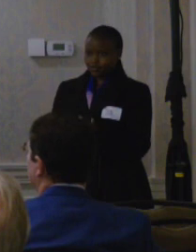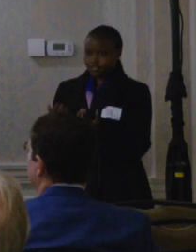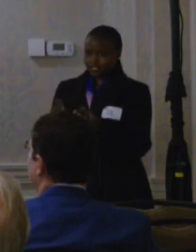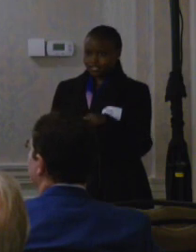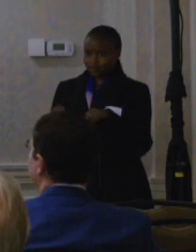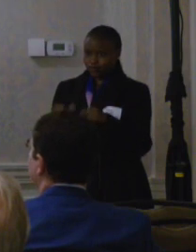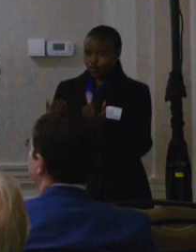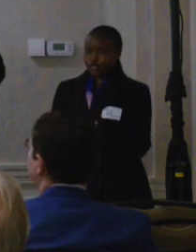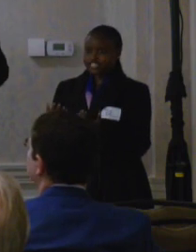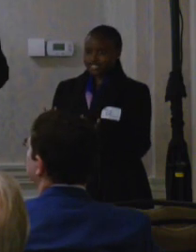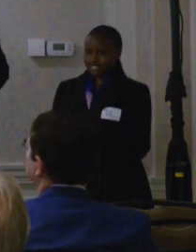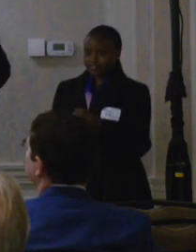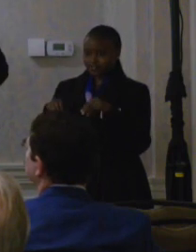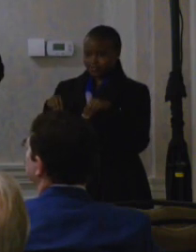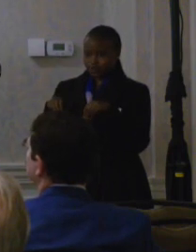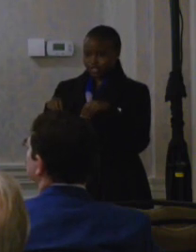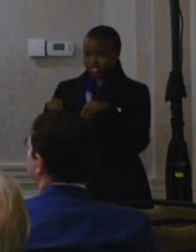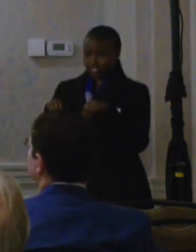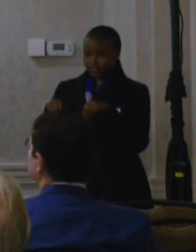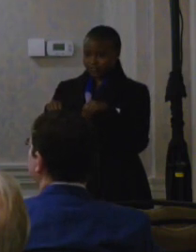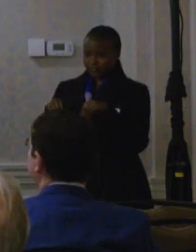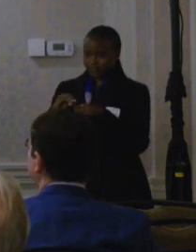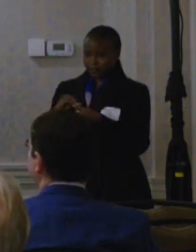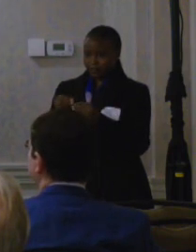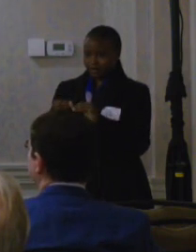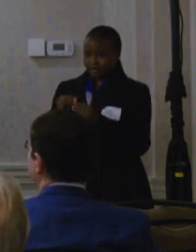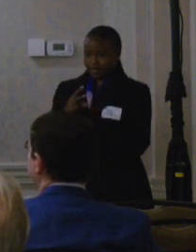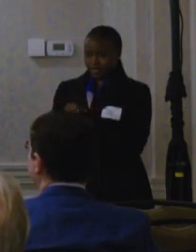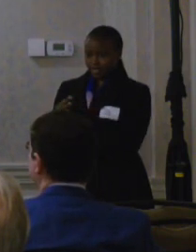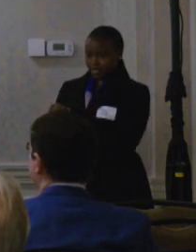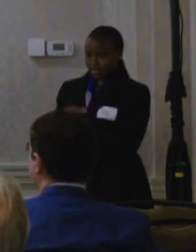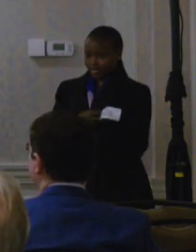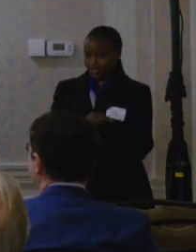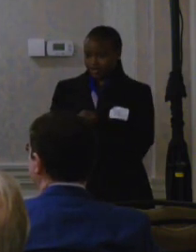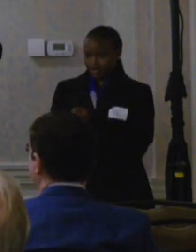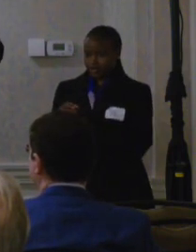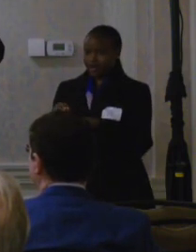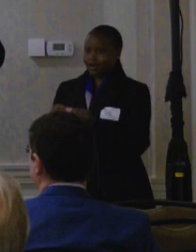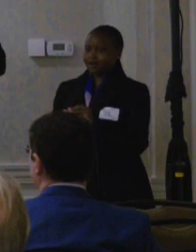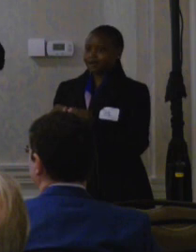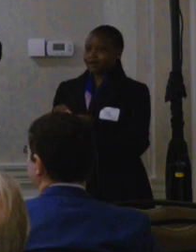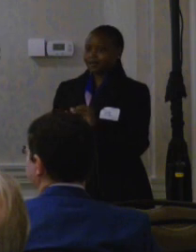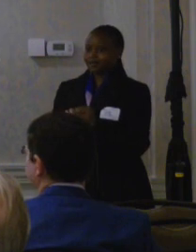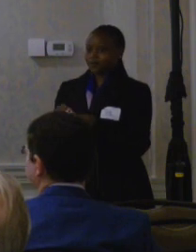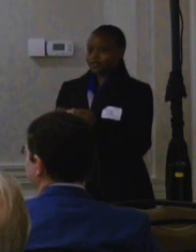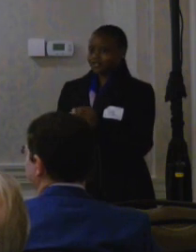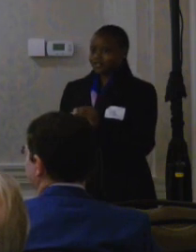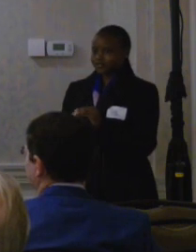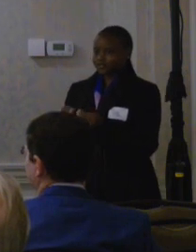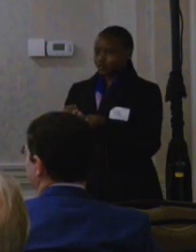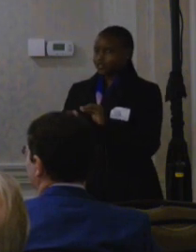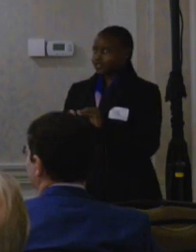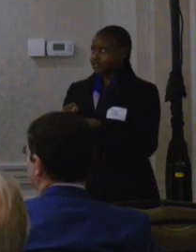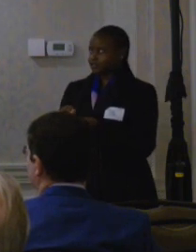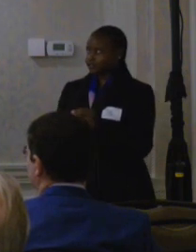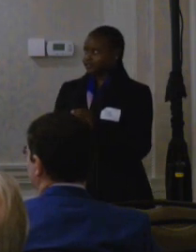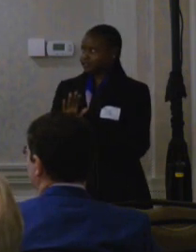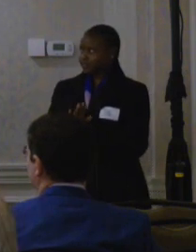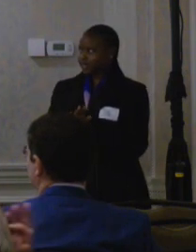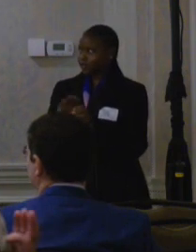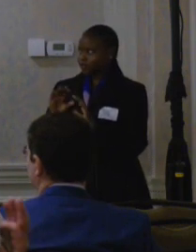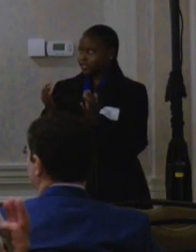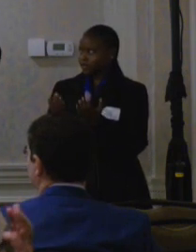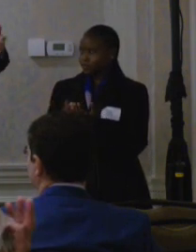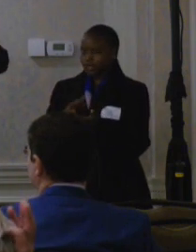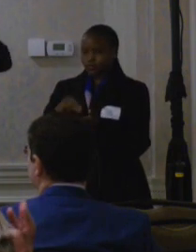There are a few additions. Uzbekistan made it in there, and we've got a couple of others, but there's still a lot of the world about which we're